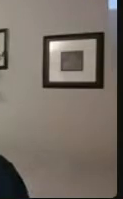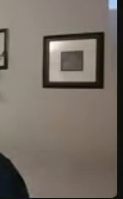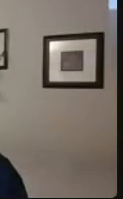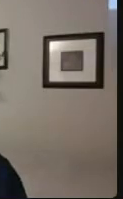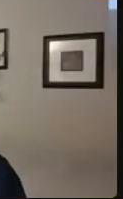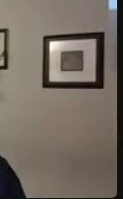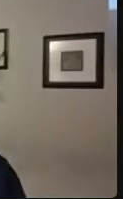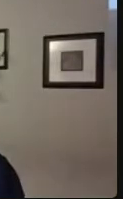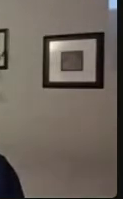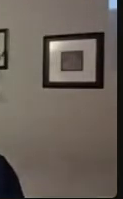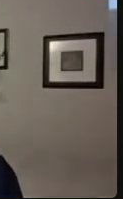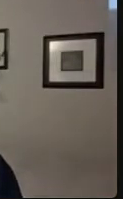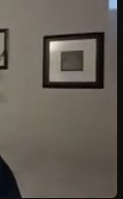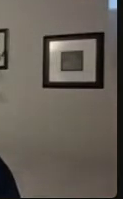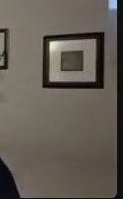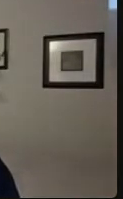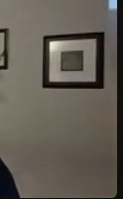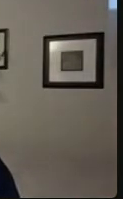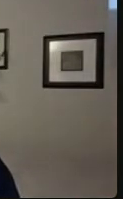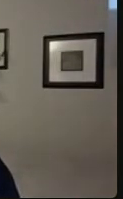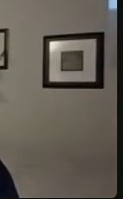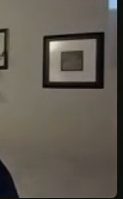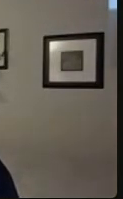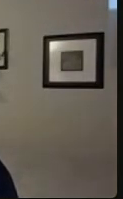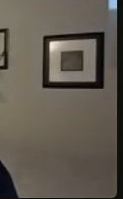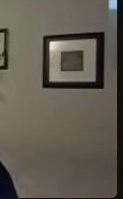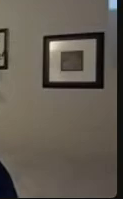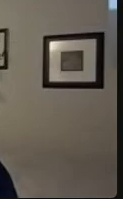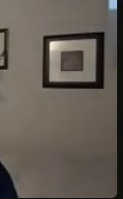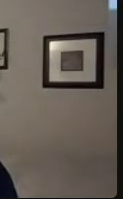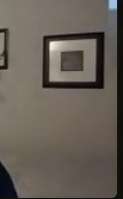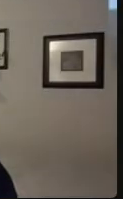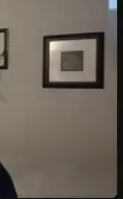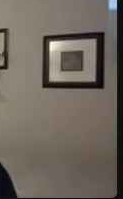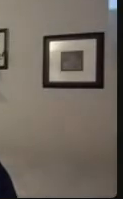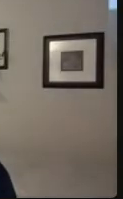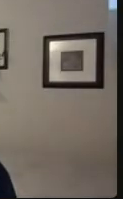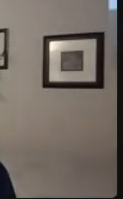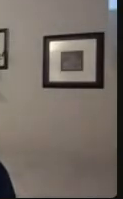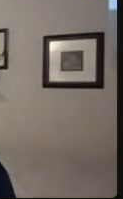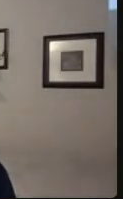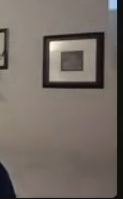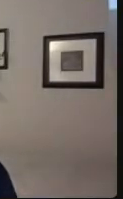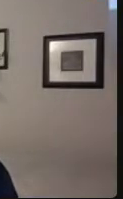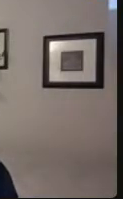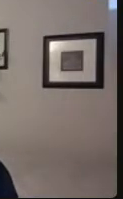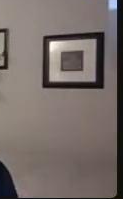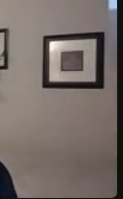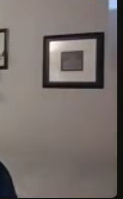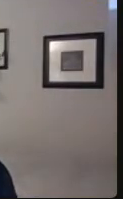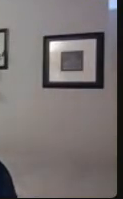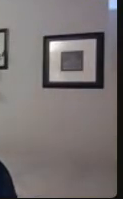I might be jumping ahead, Superintendent Perry. Am I? Because I'm looking at that as maybe item number four below.